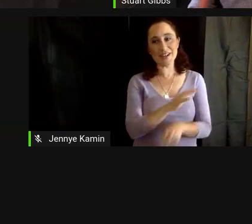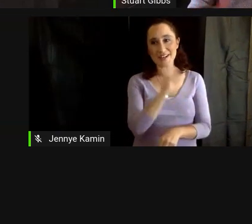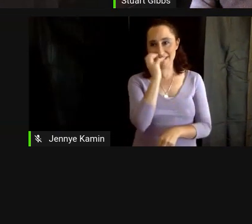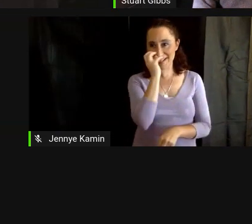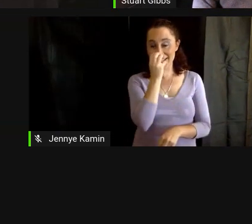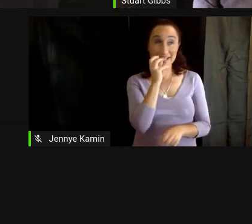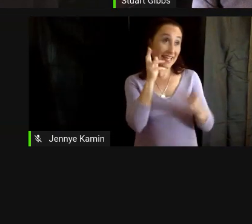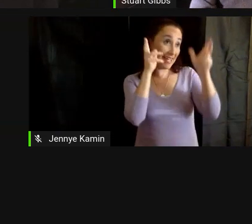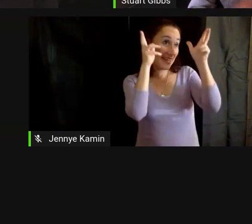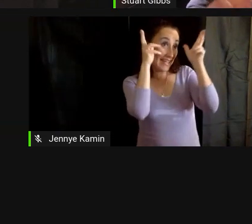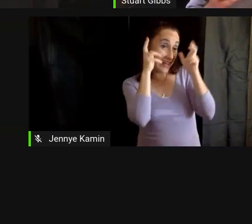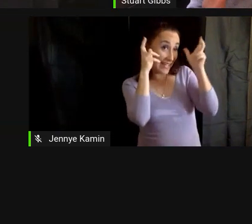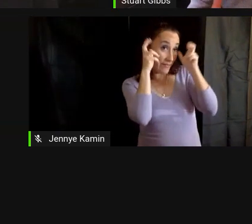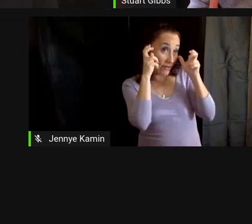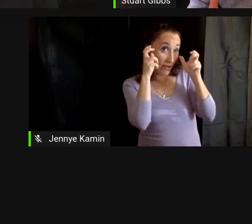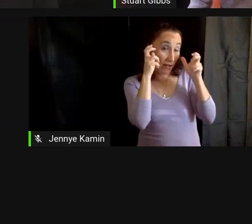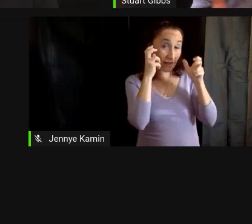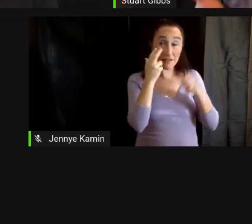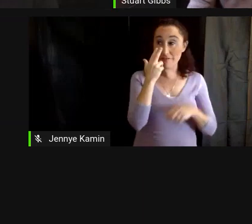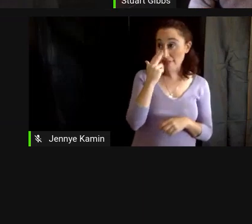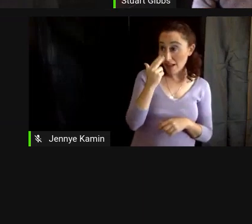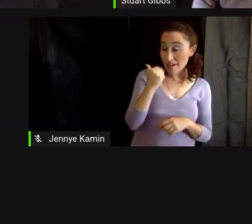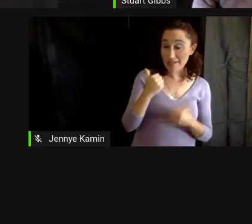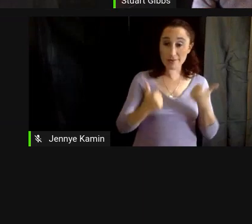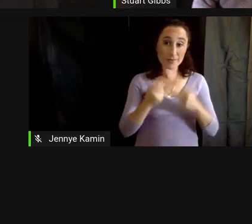an evil clown? That's really